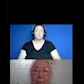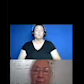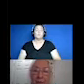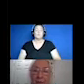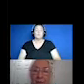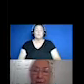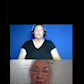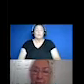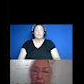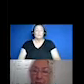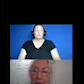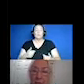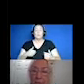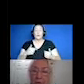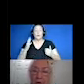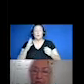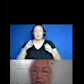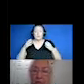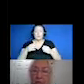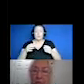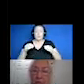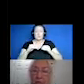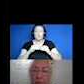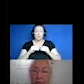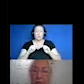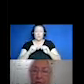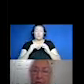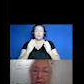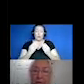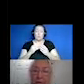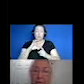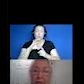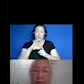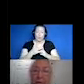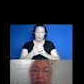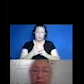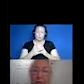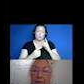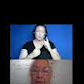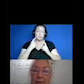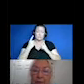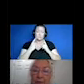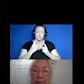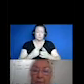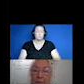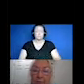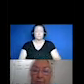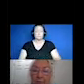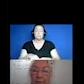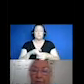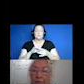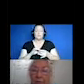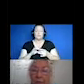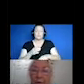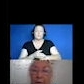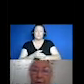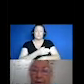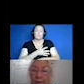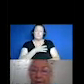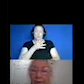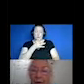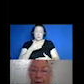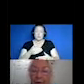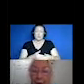So I'm going to really focus more on tribal cultural considerations in terms of improving maternal